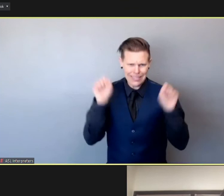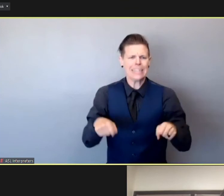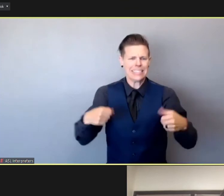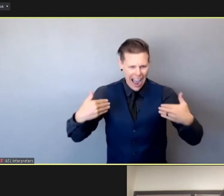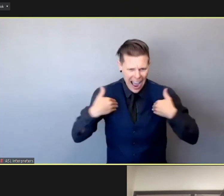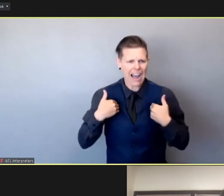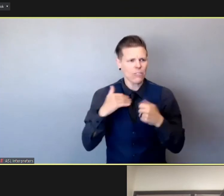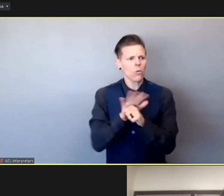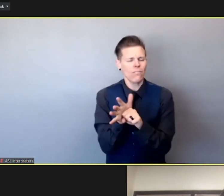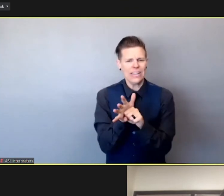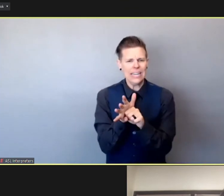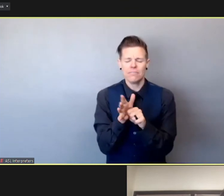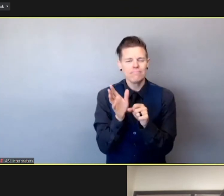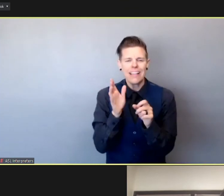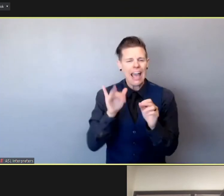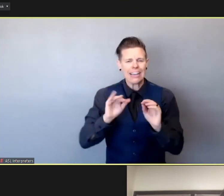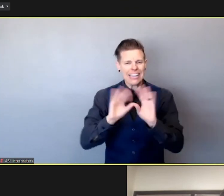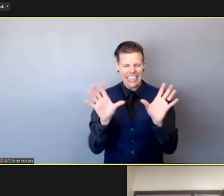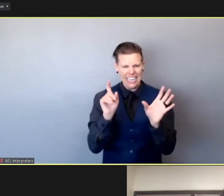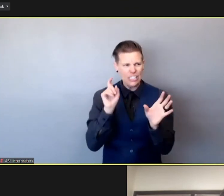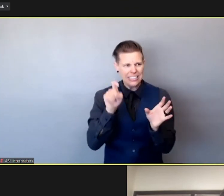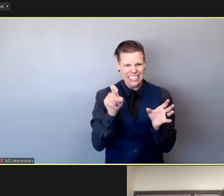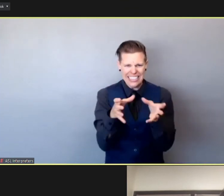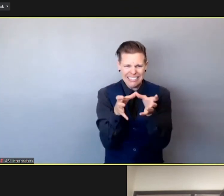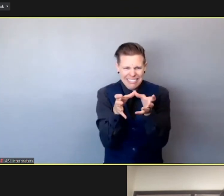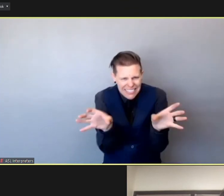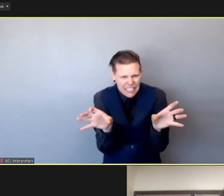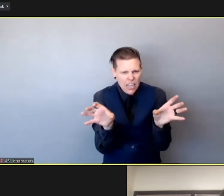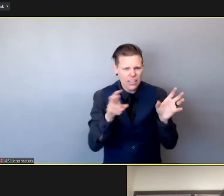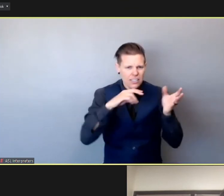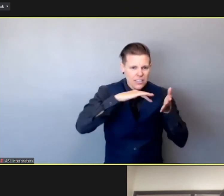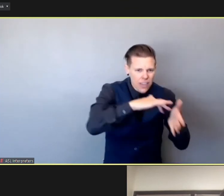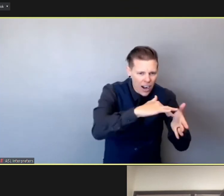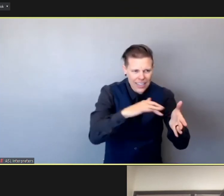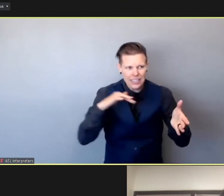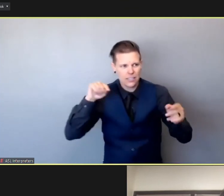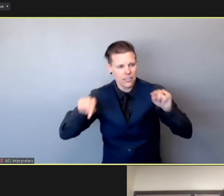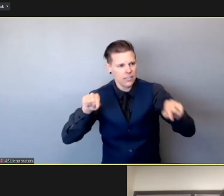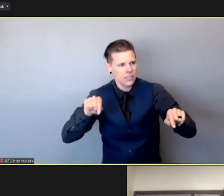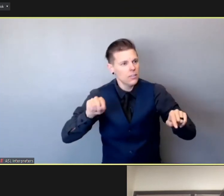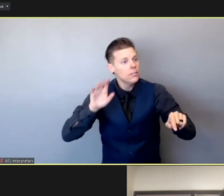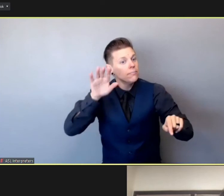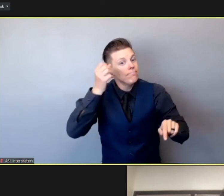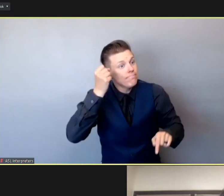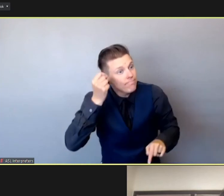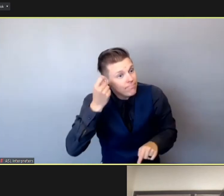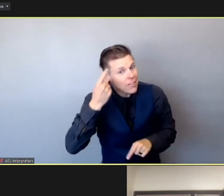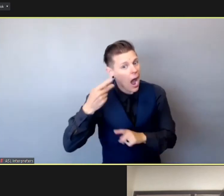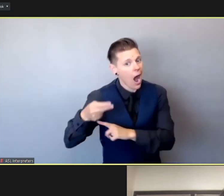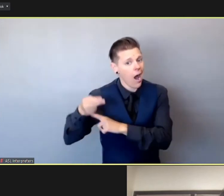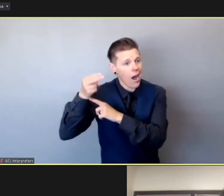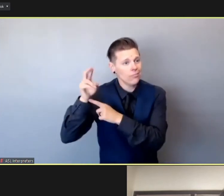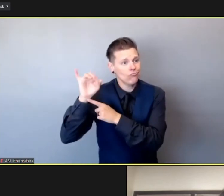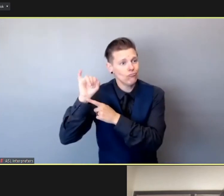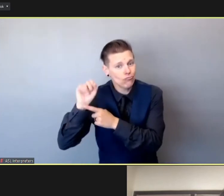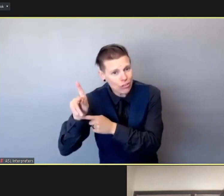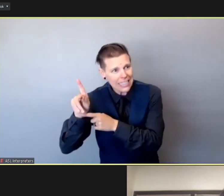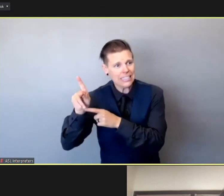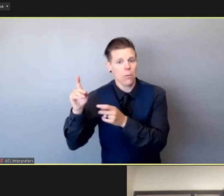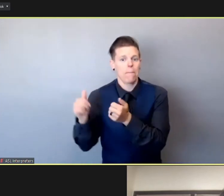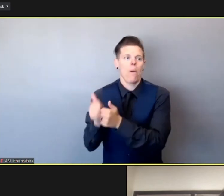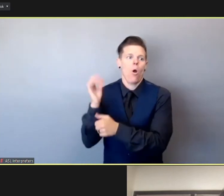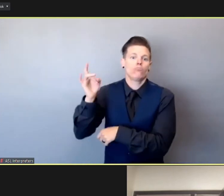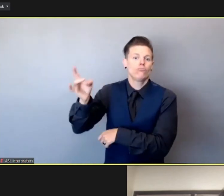But overwhelmingly, as Laura said earlier about high risk, being unvaccinated is the main risk factor. We knew